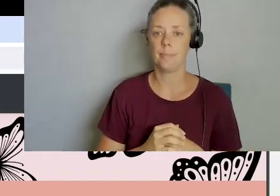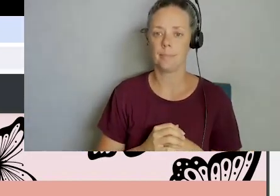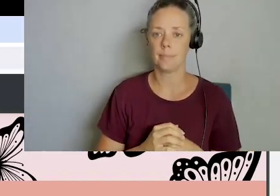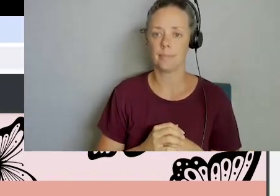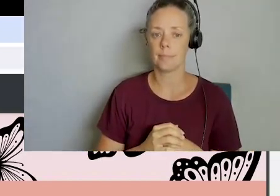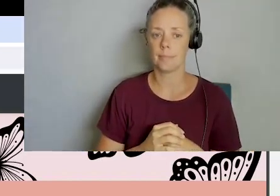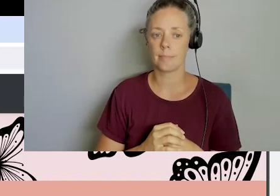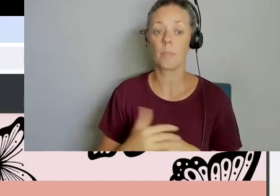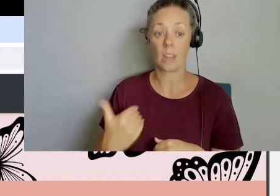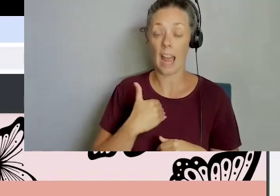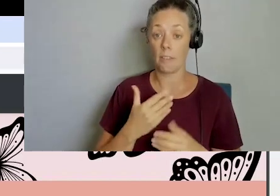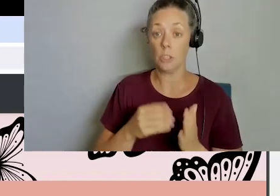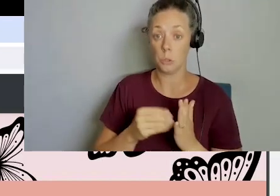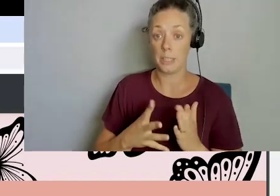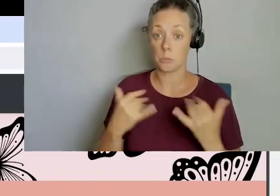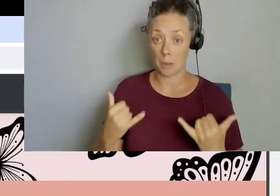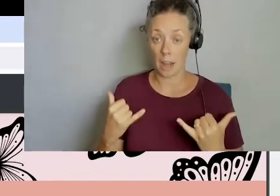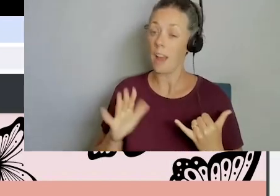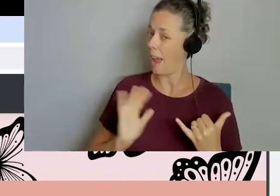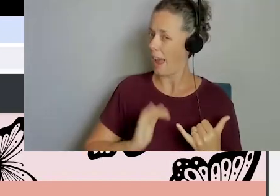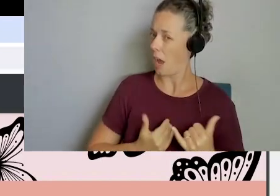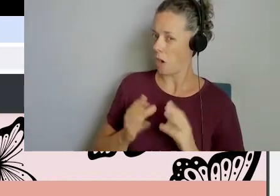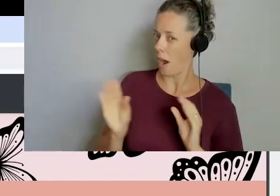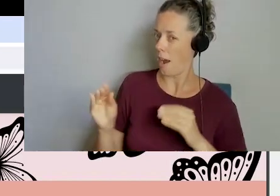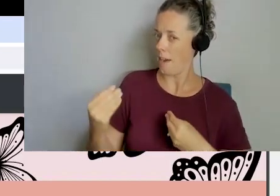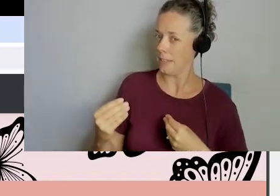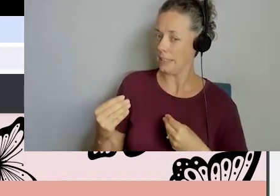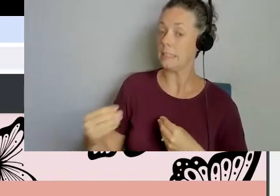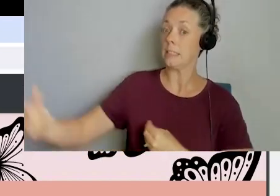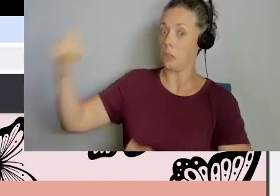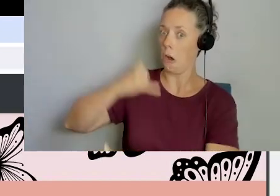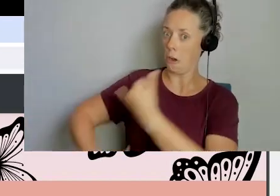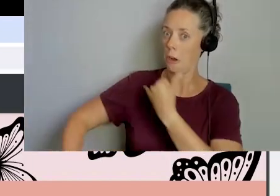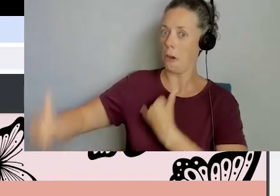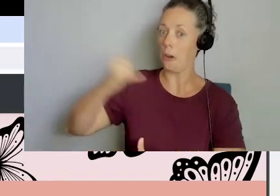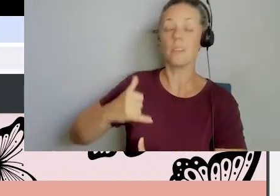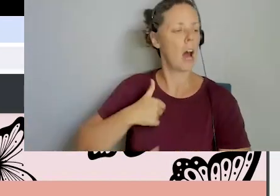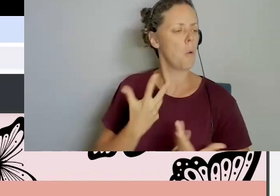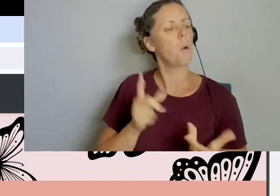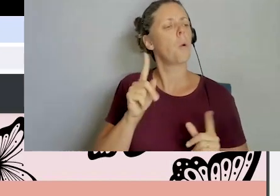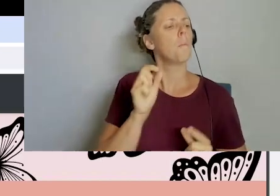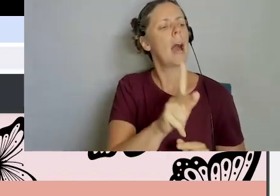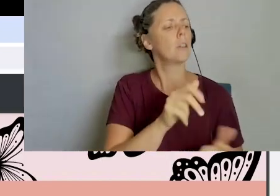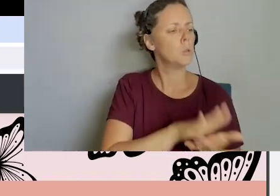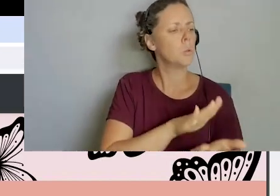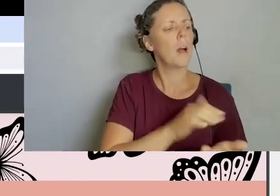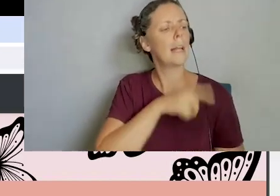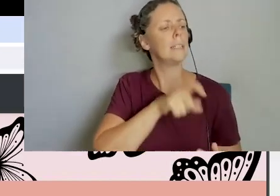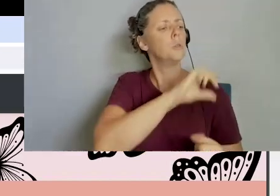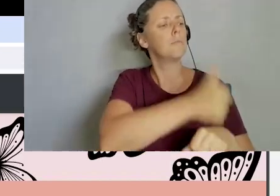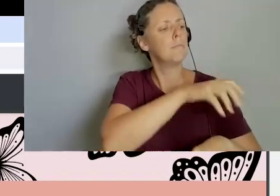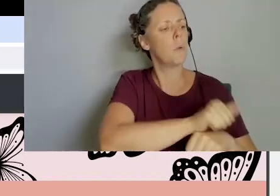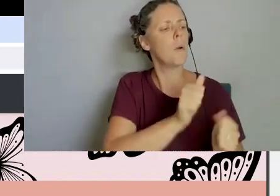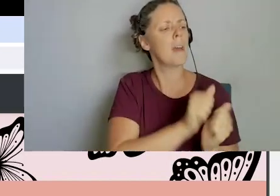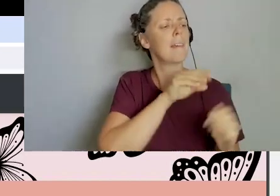have students right now, our office is receiving hundreds of calls. I want to go back to school. I need to schedule an appointment with the